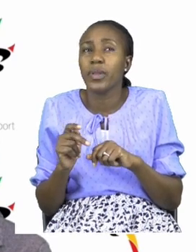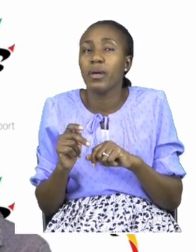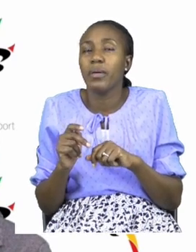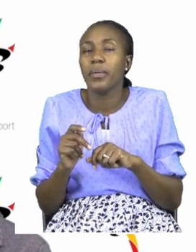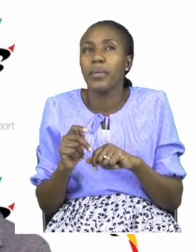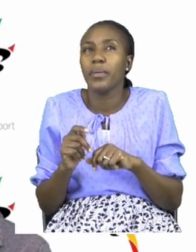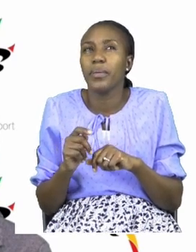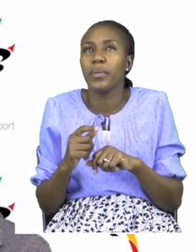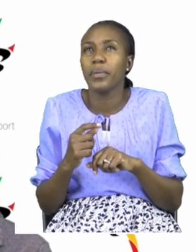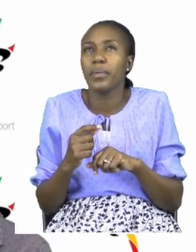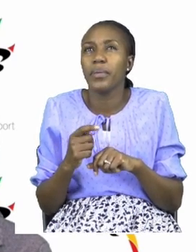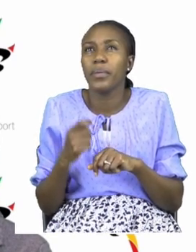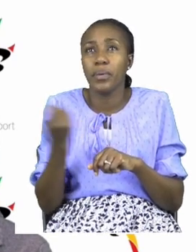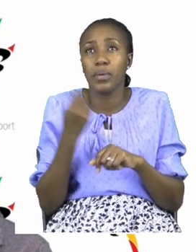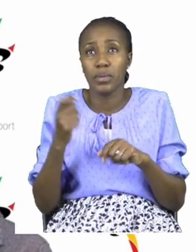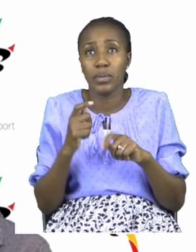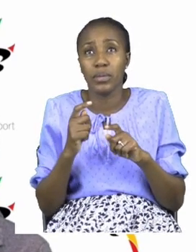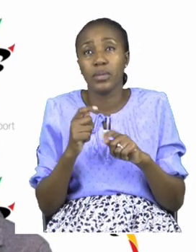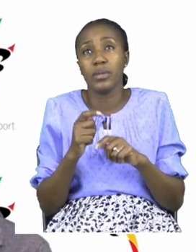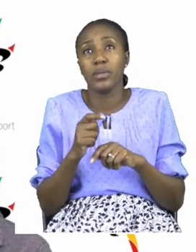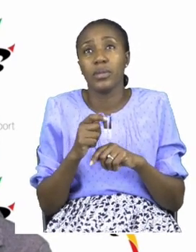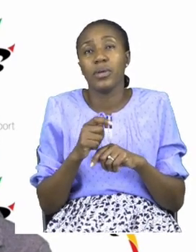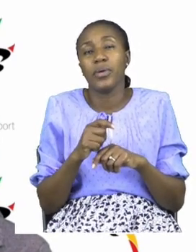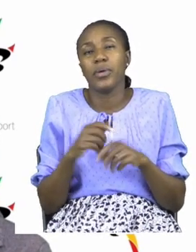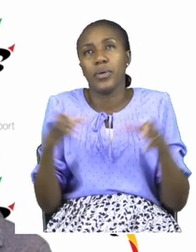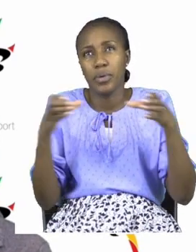only tennis clubs can affiliate to the NTA.